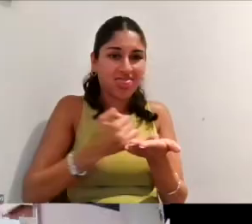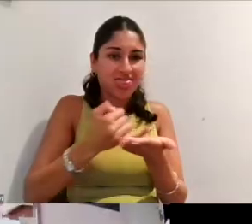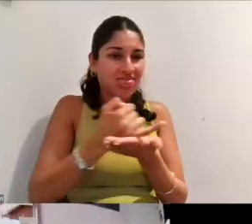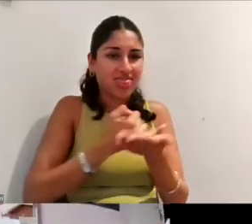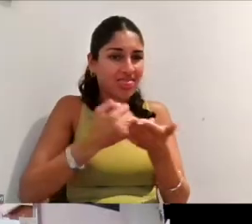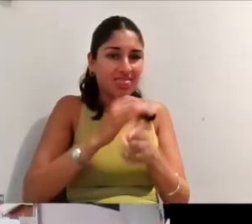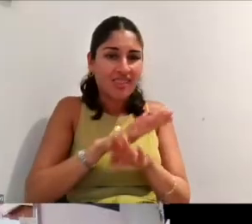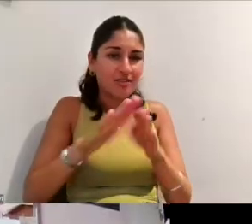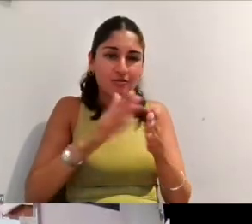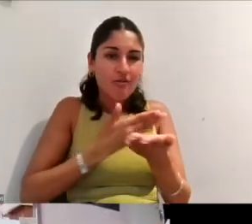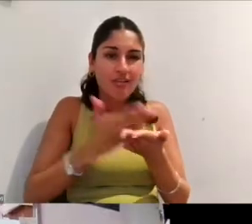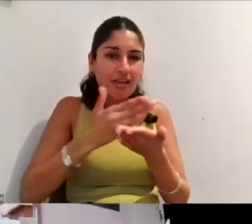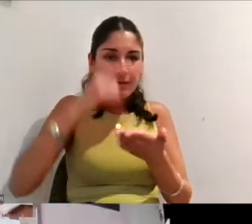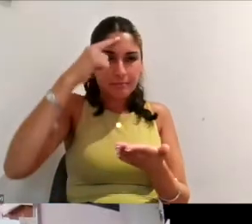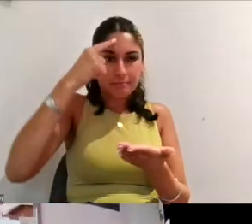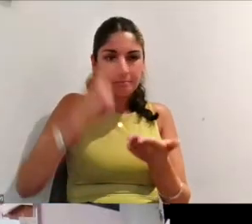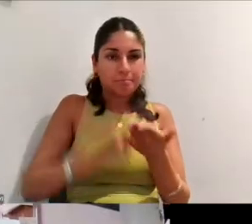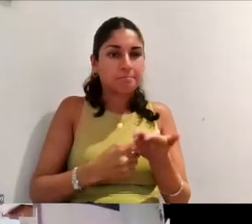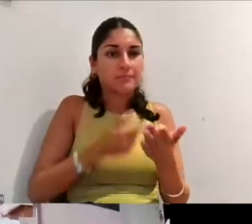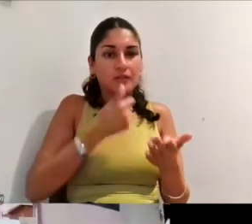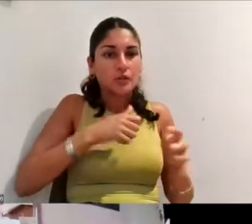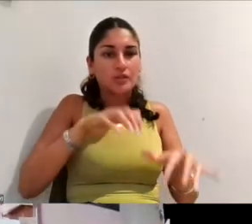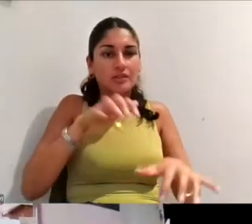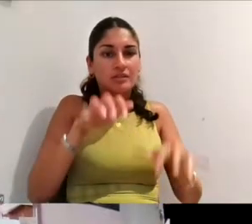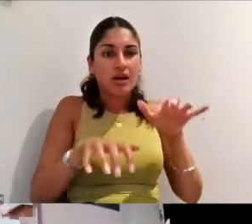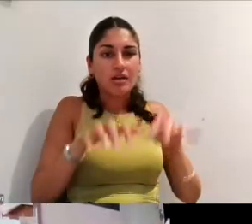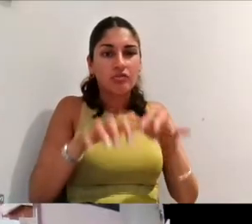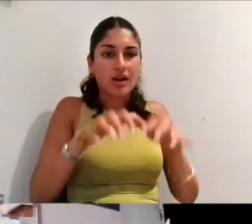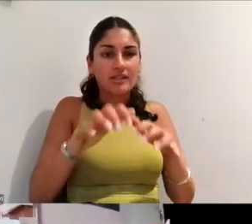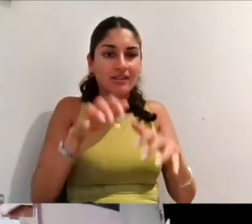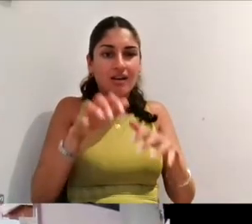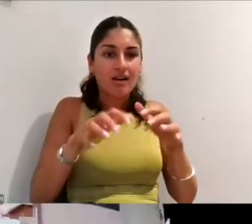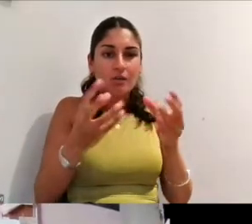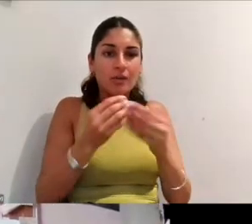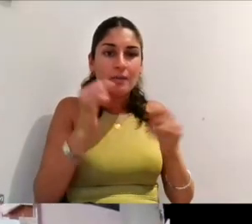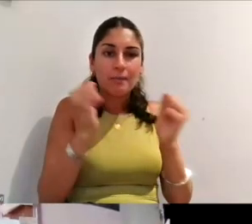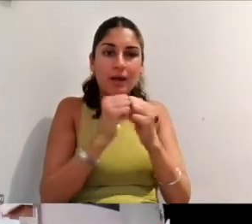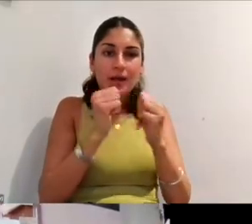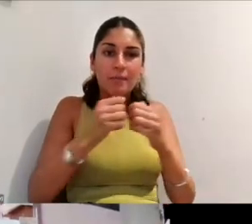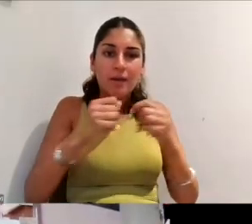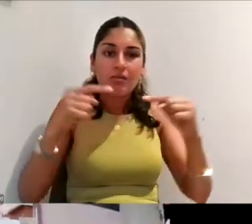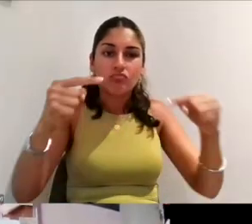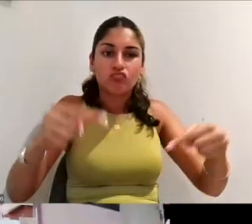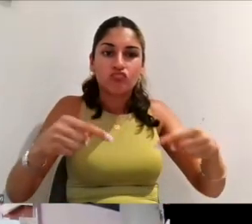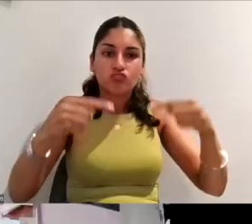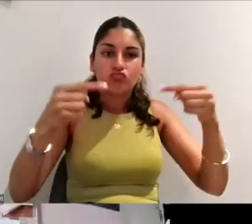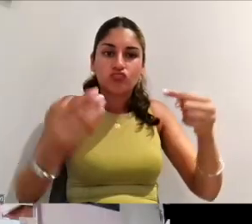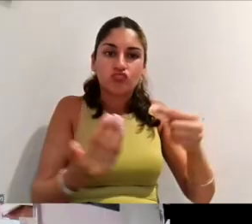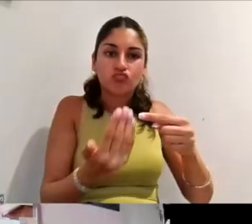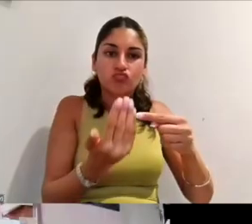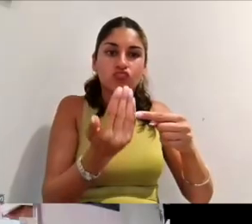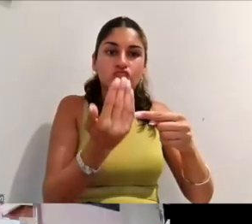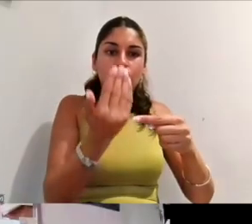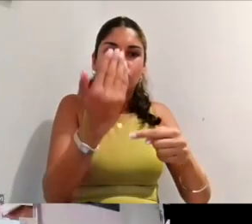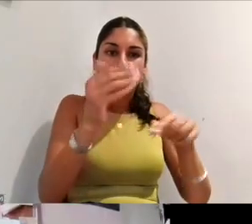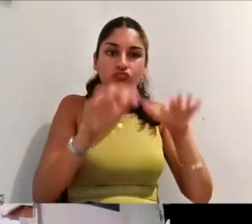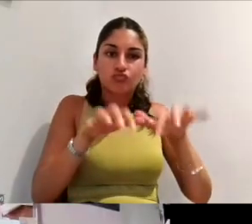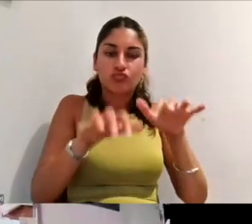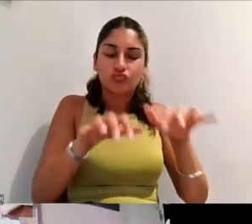so this is what I'm going to start with my ID poem, which is